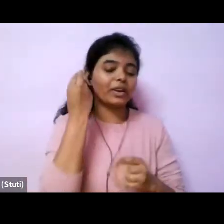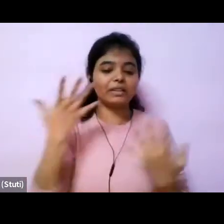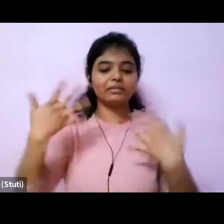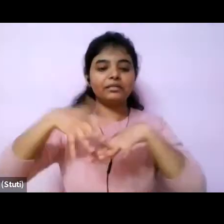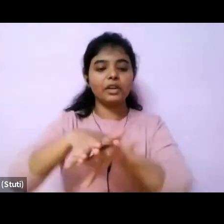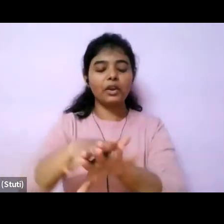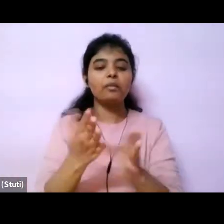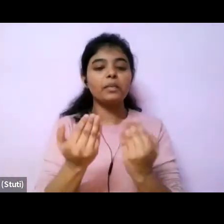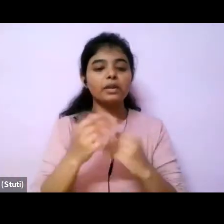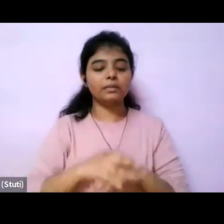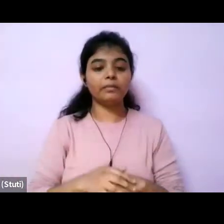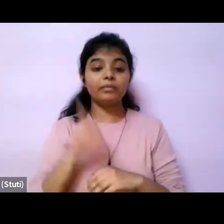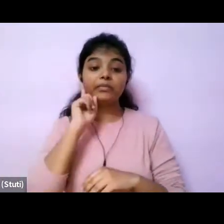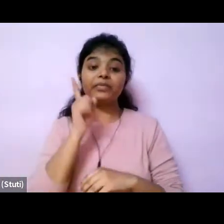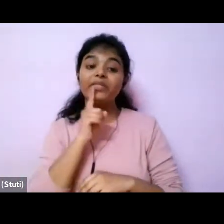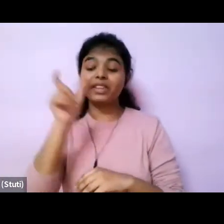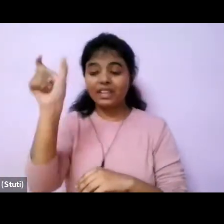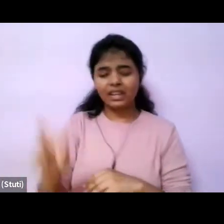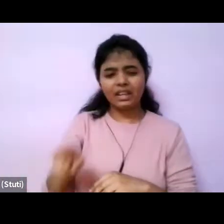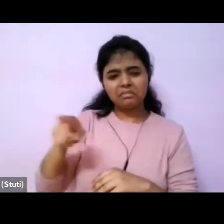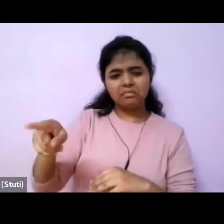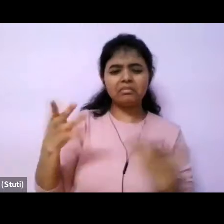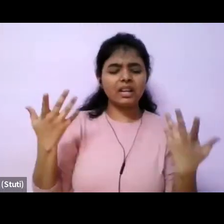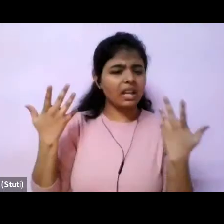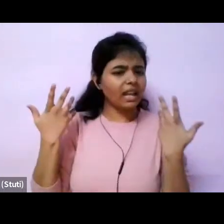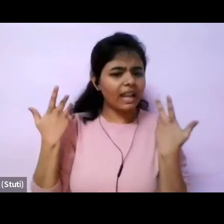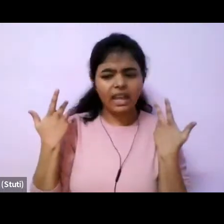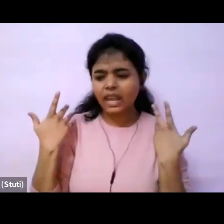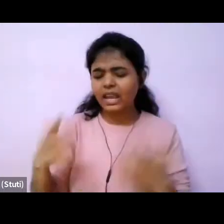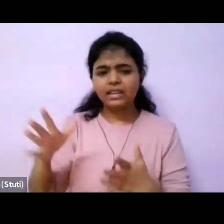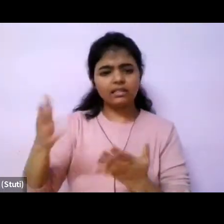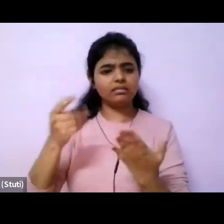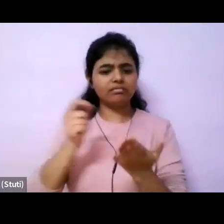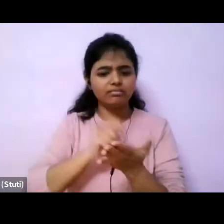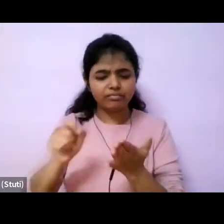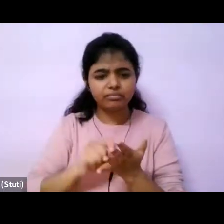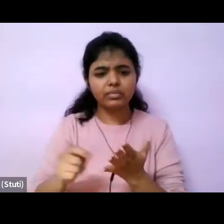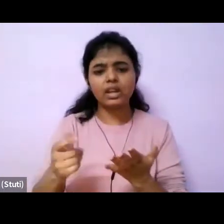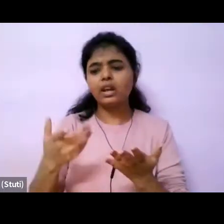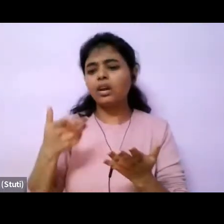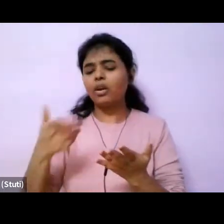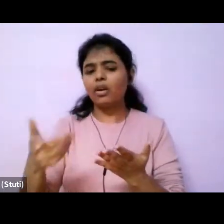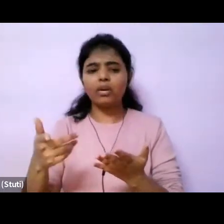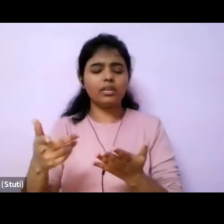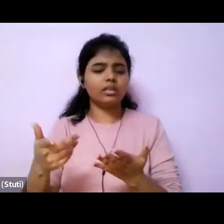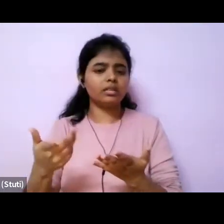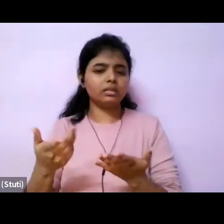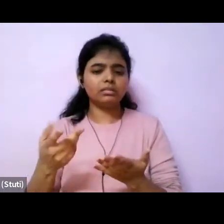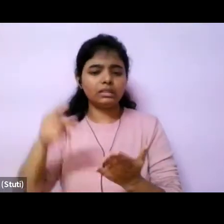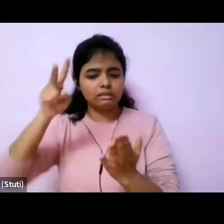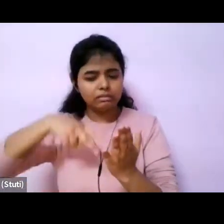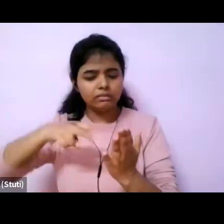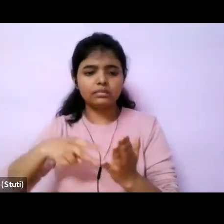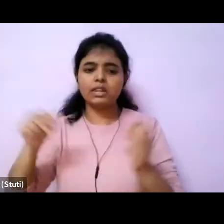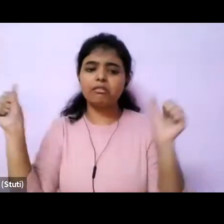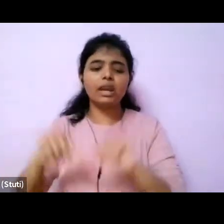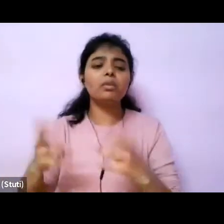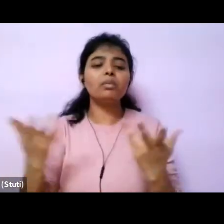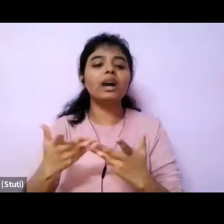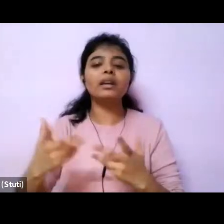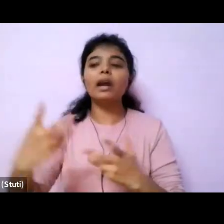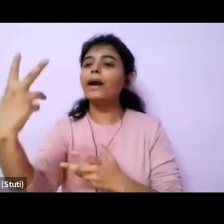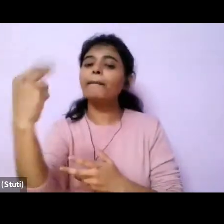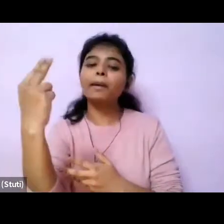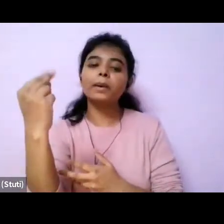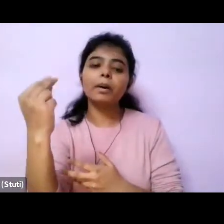Even if the deaf are schooled, they find it difficult to read and write because the mode of instruction is not deaf-friendly. Disability scholars